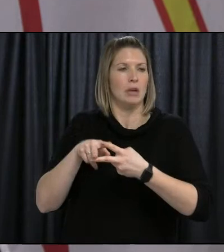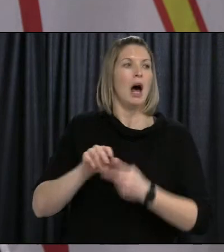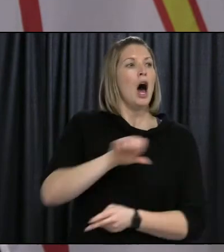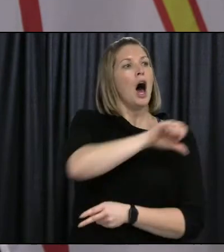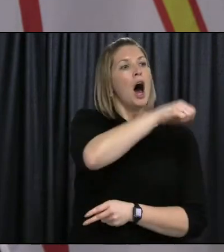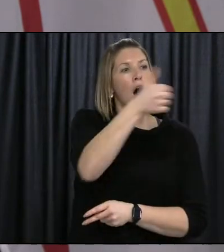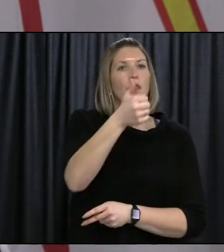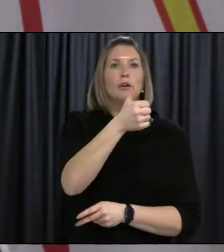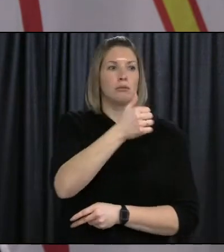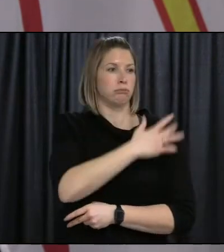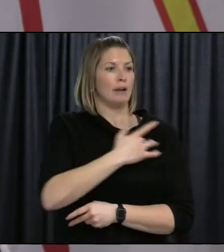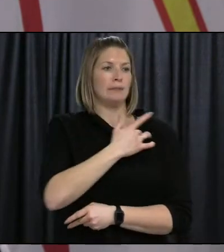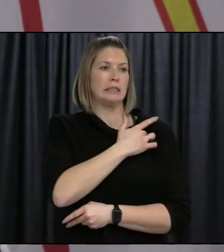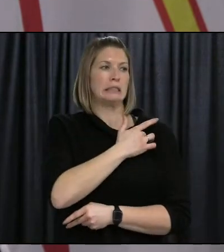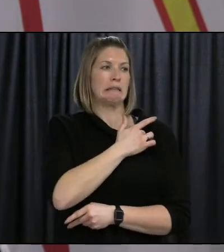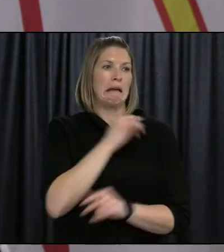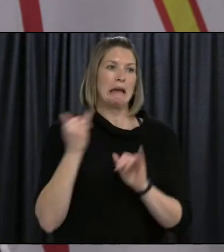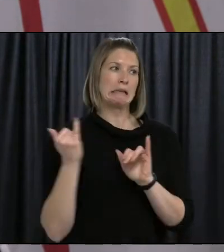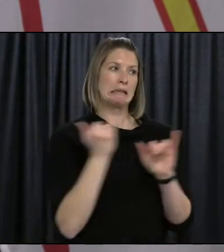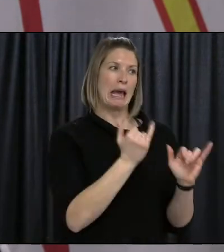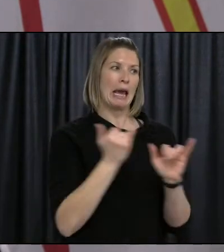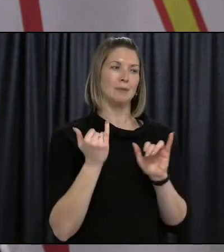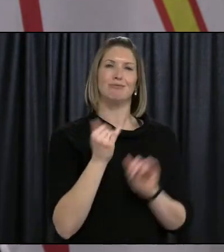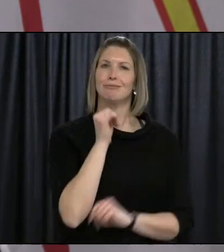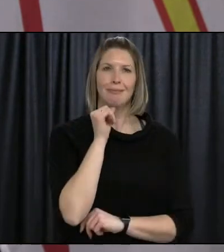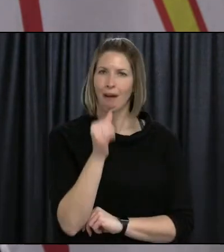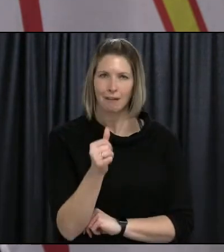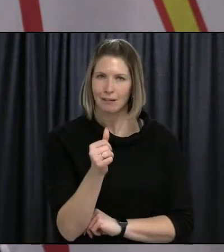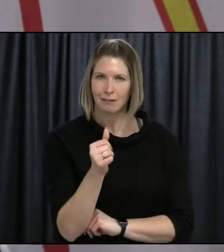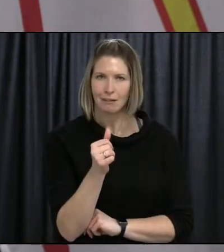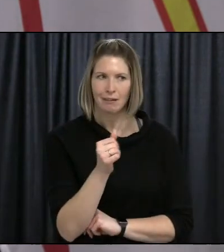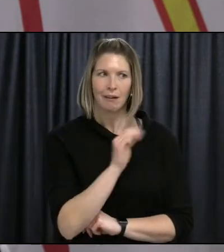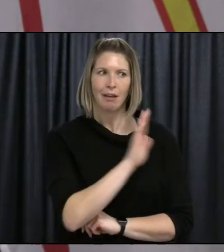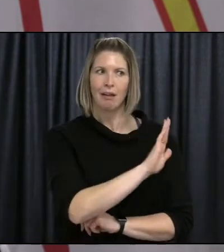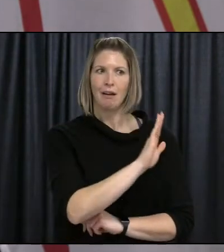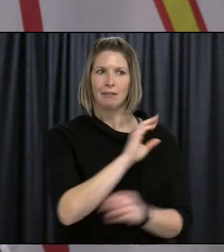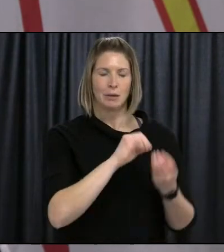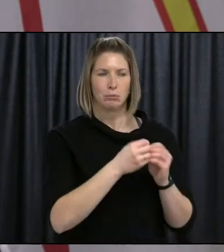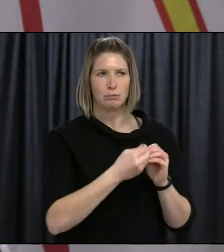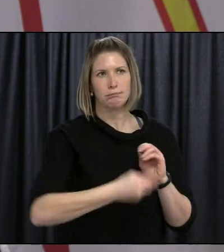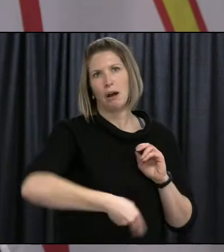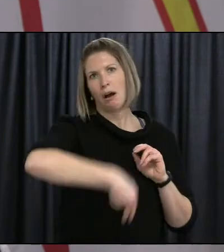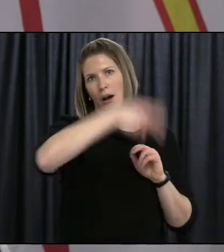we are right now with regard to epidemiology. We want to make sure that